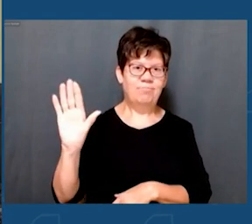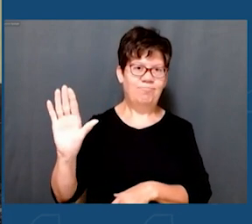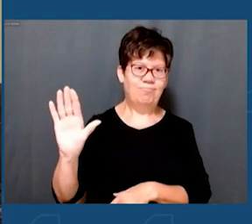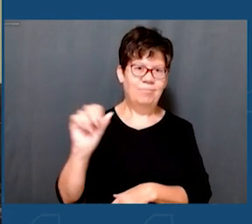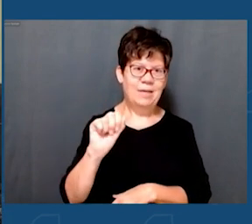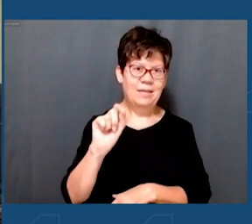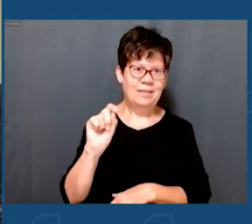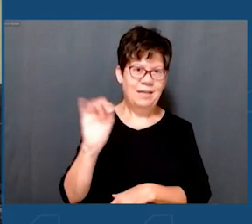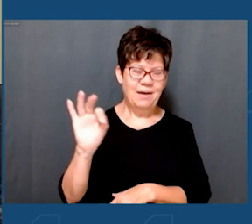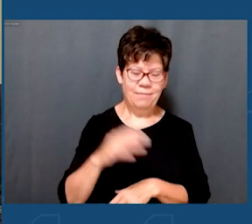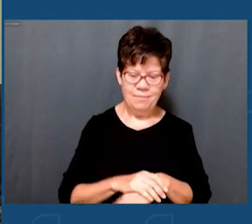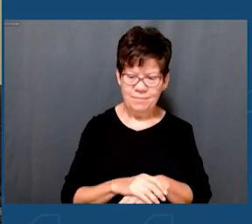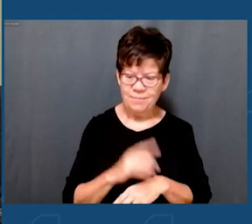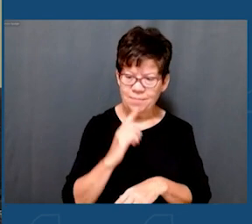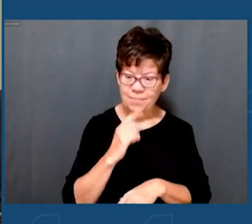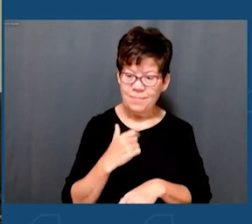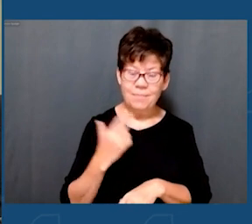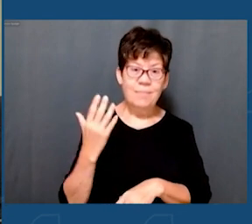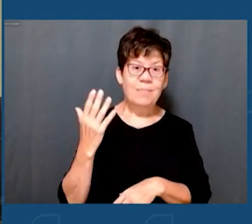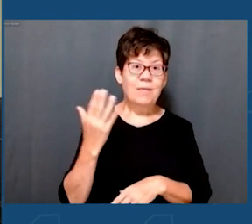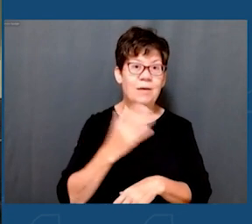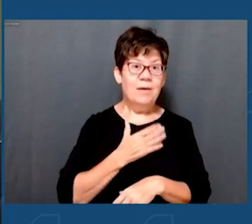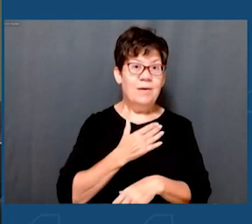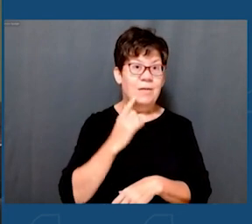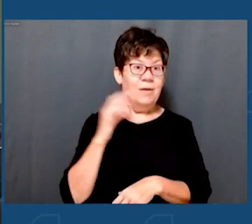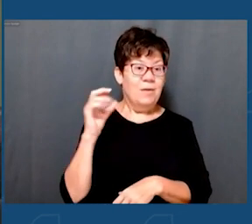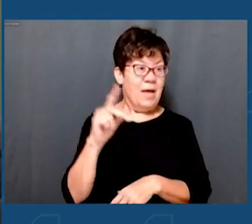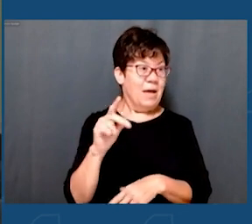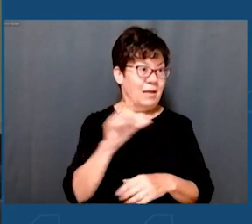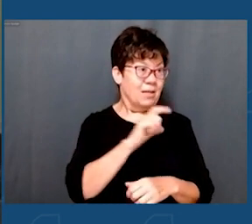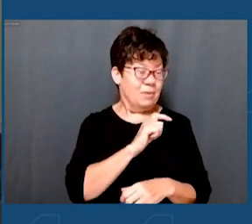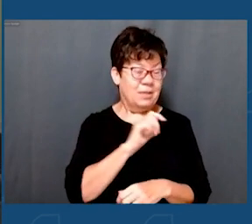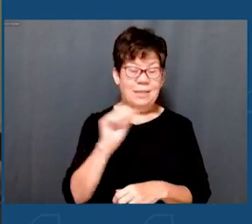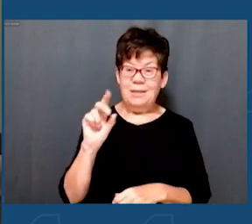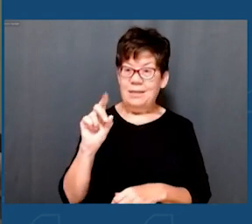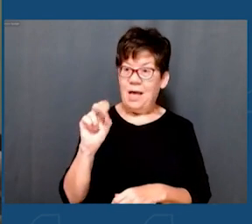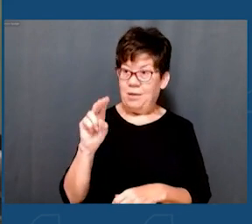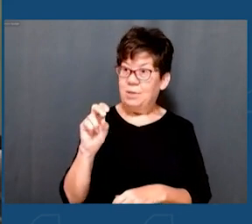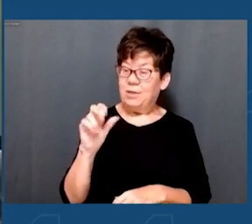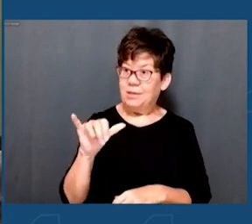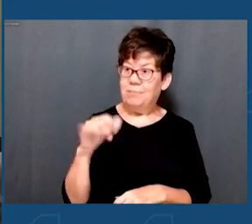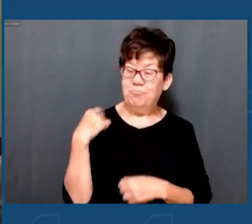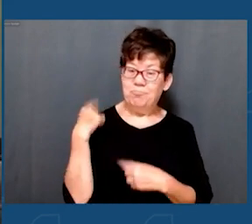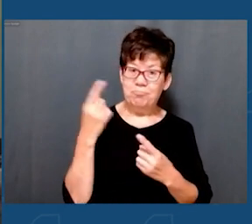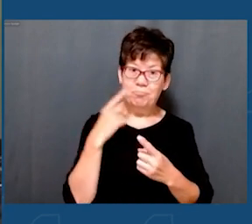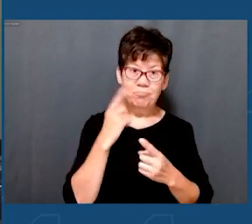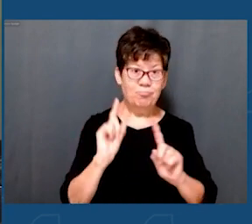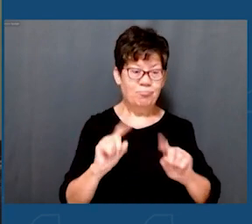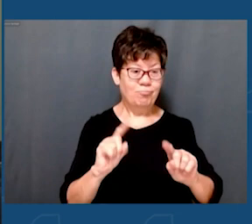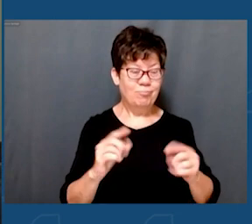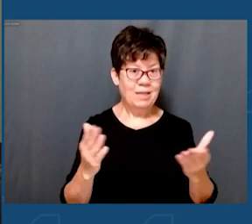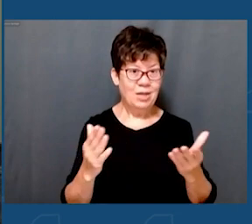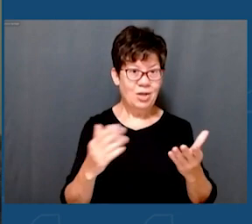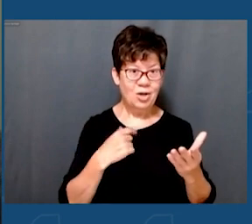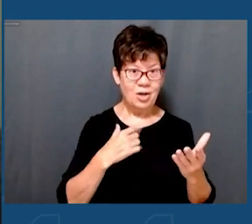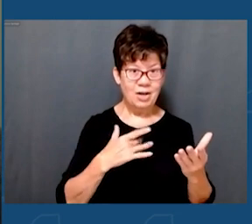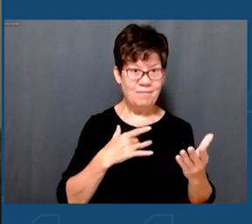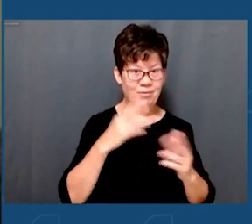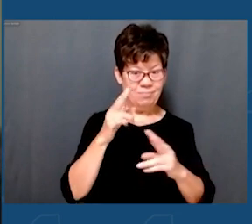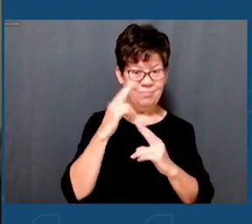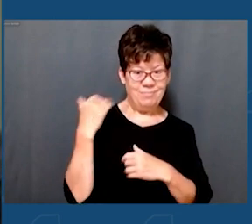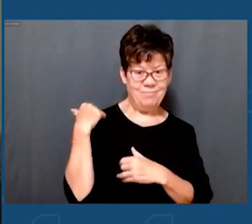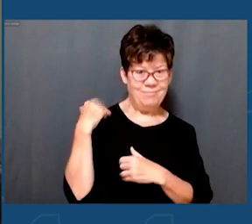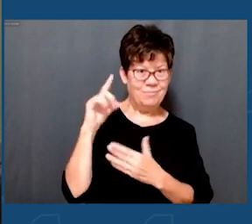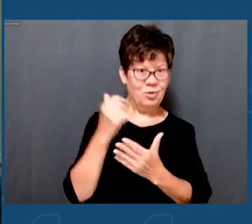Glad to be back at the New York State Police Academy. I spent a lot of time here. I also am very privileged to speak at the graduation ceremonies when